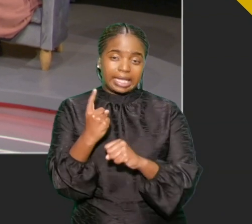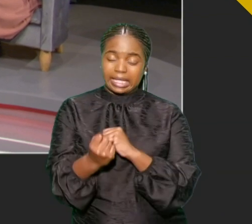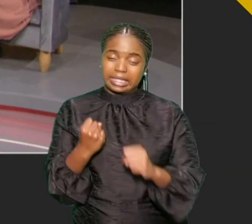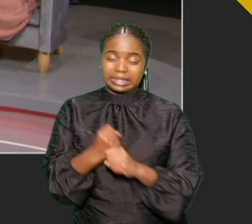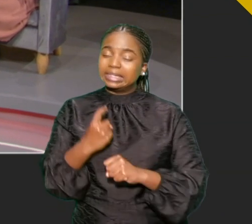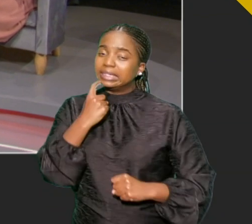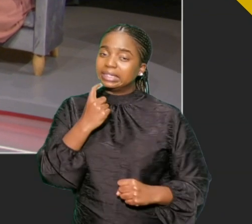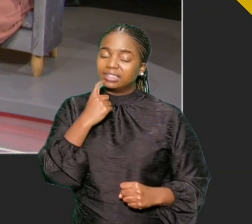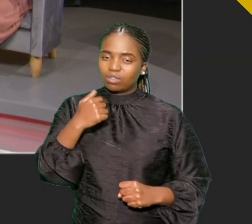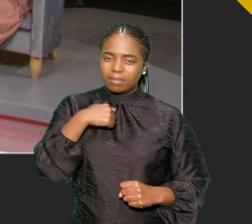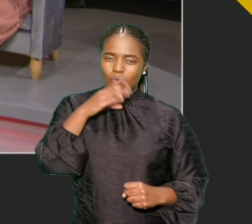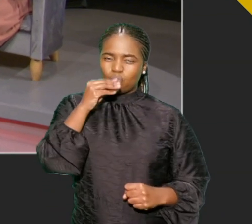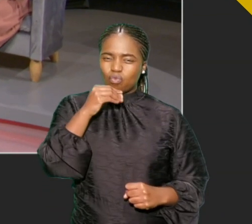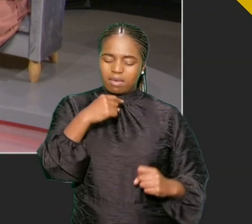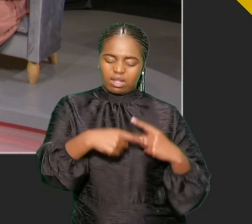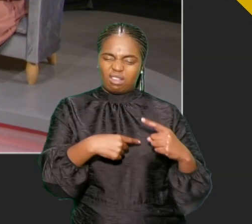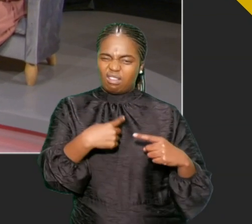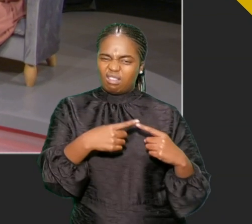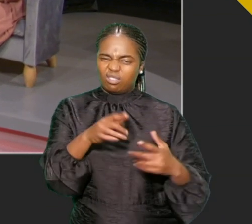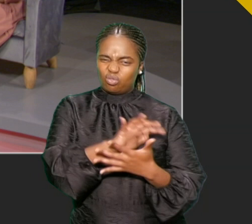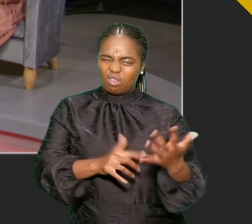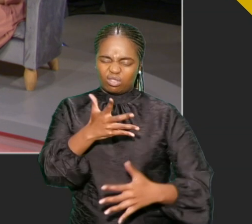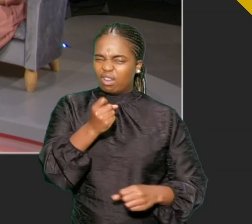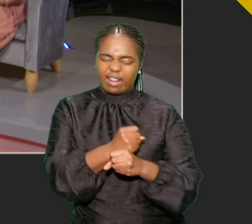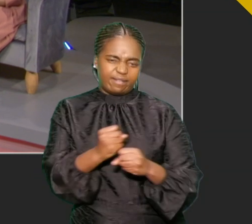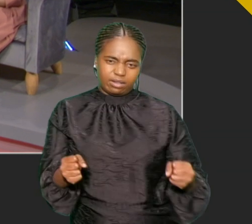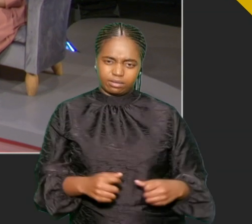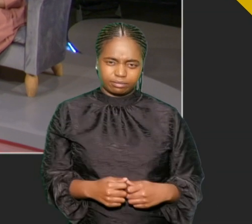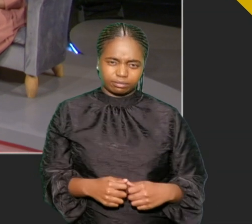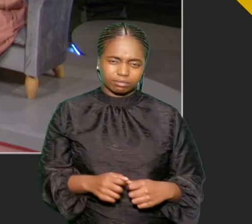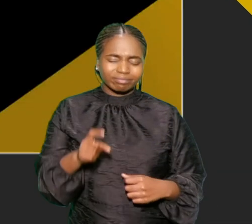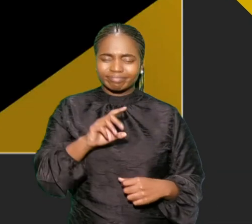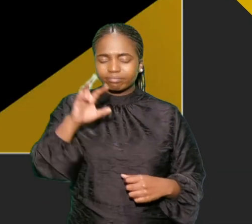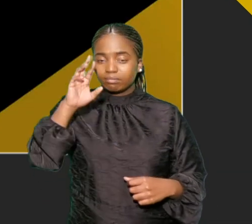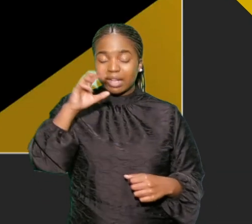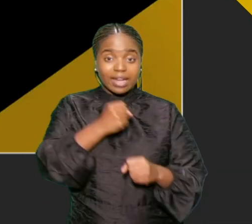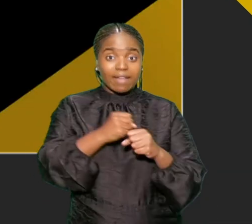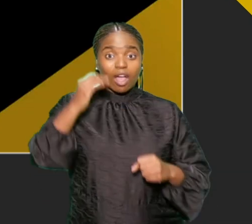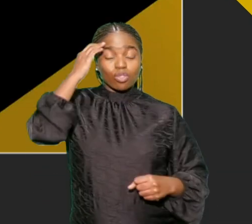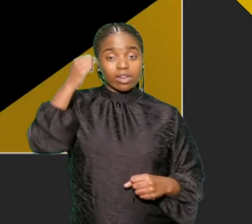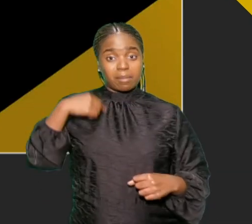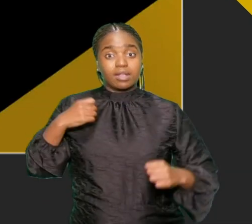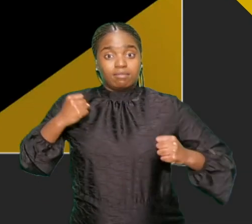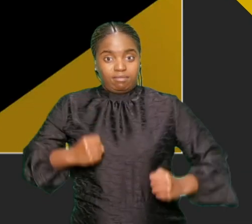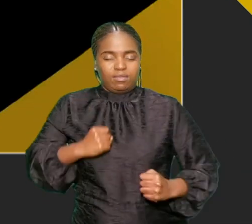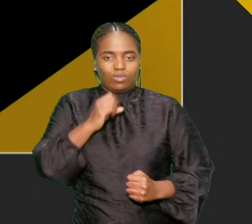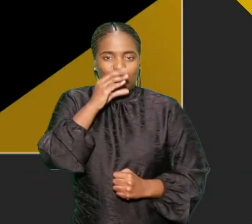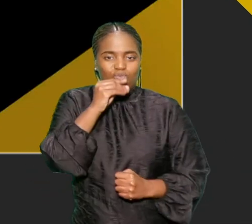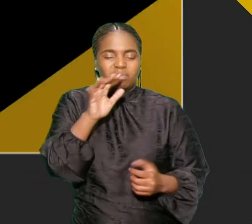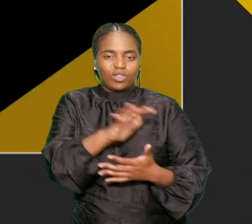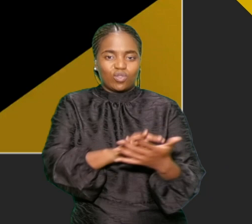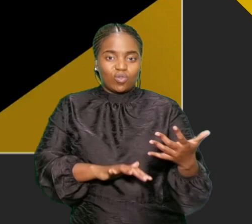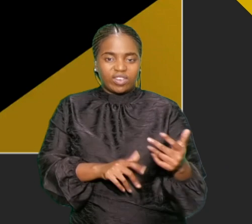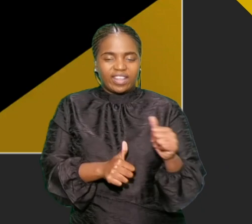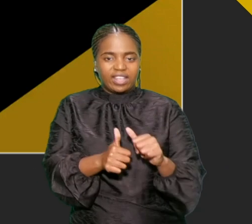wasn't easy to work on. Like, yeah, I don't usually talk about it. Actually, it's my first time